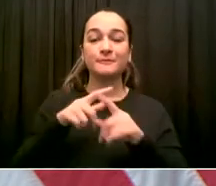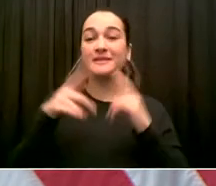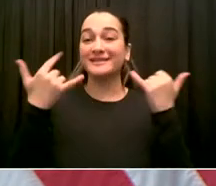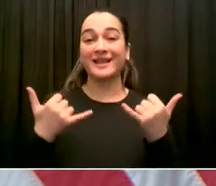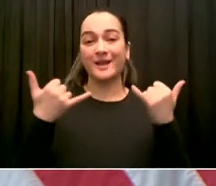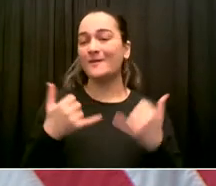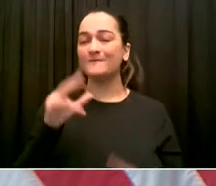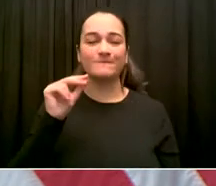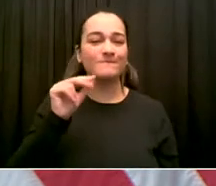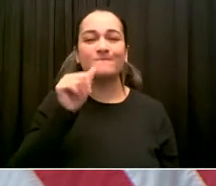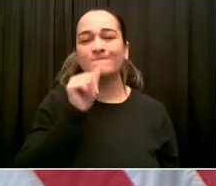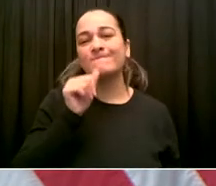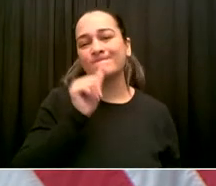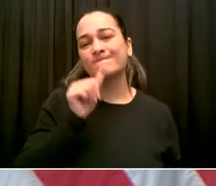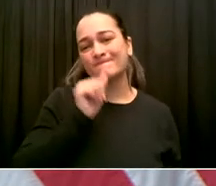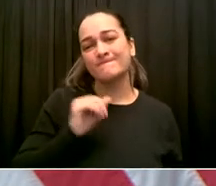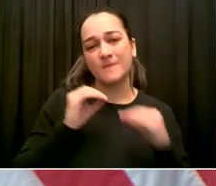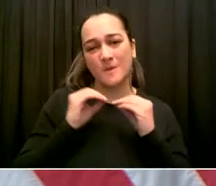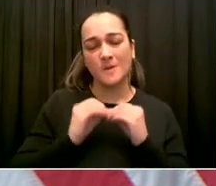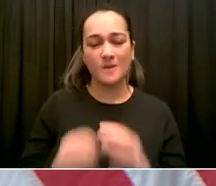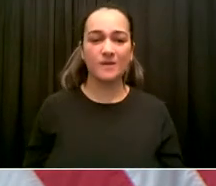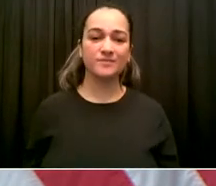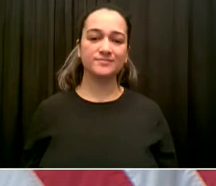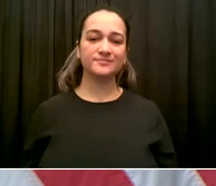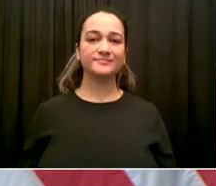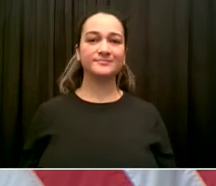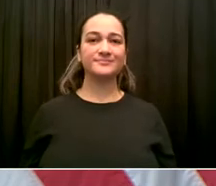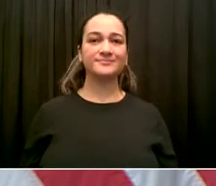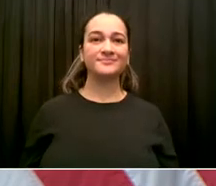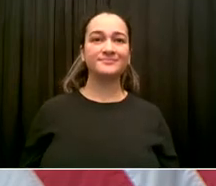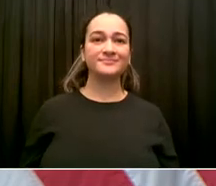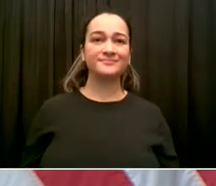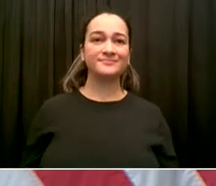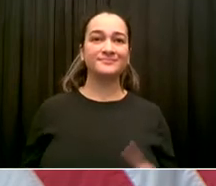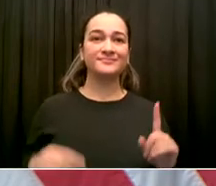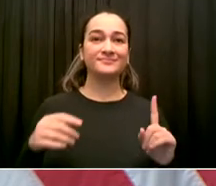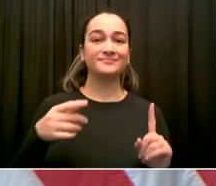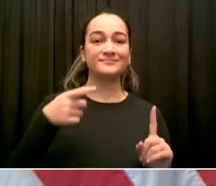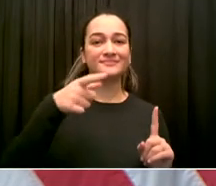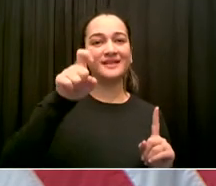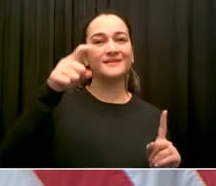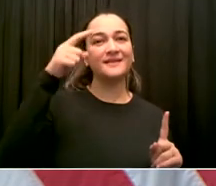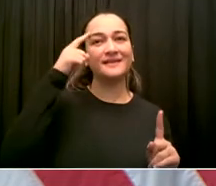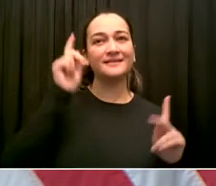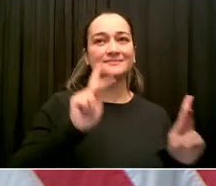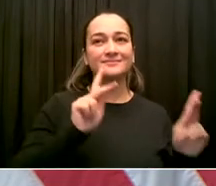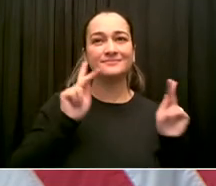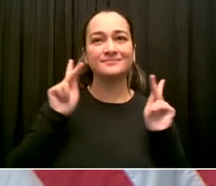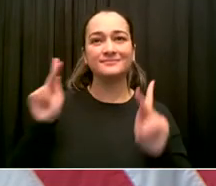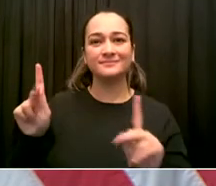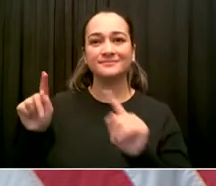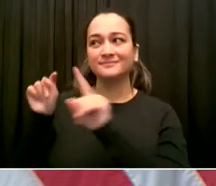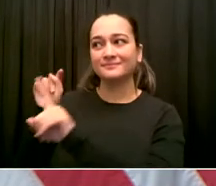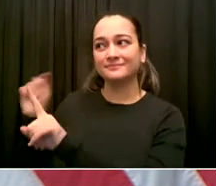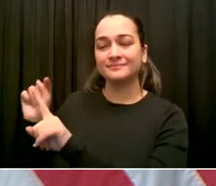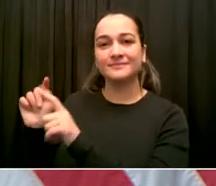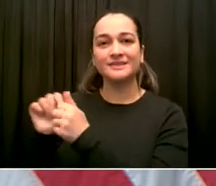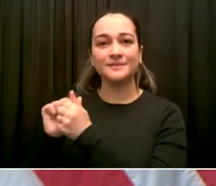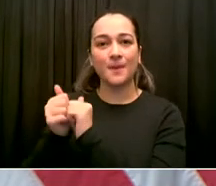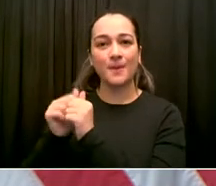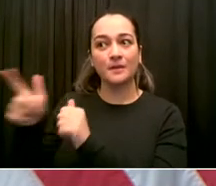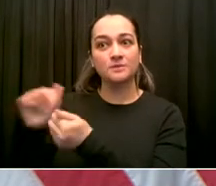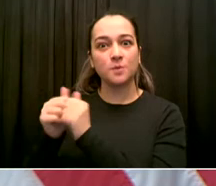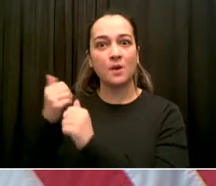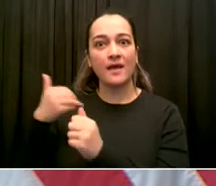The next few weeks will be an absolutely crucial time in this public health crisis. we're seeing a worryingly high level of